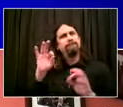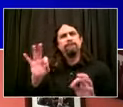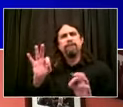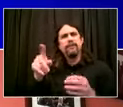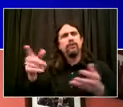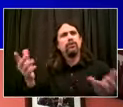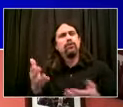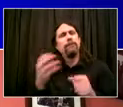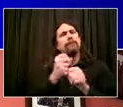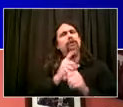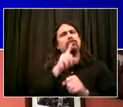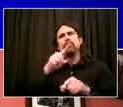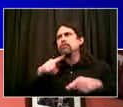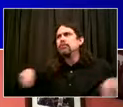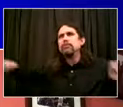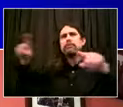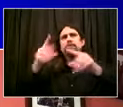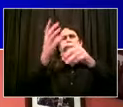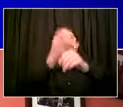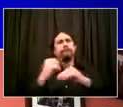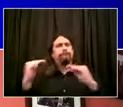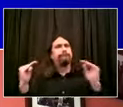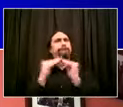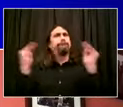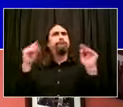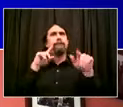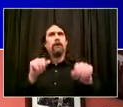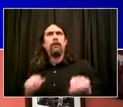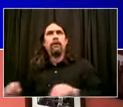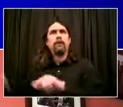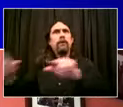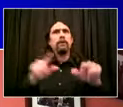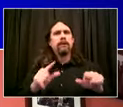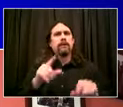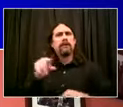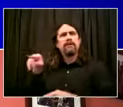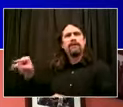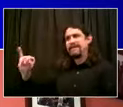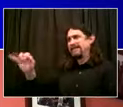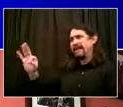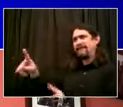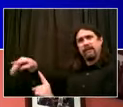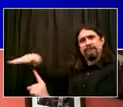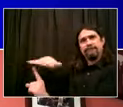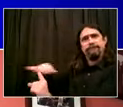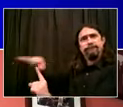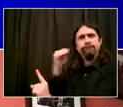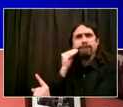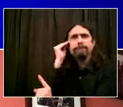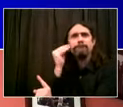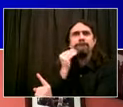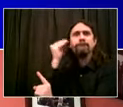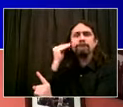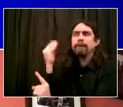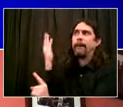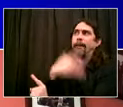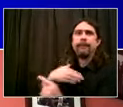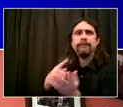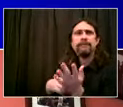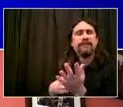JFK. I know this has been a passion of yours for a long time, but I also want to say thank you for what you're doing to get us a stimulus we deserve and